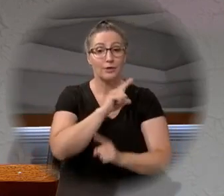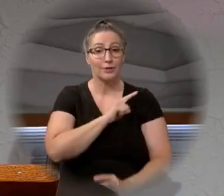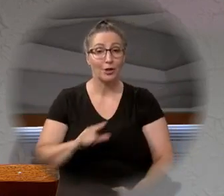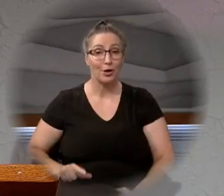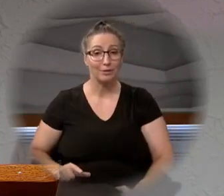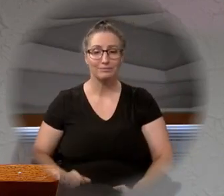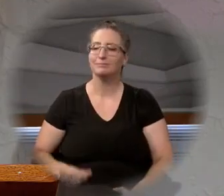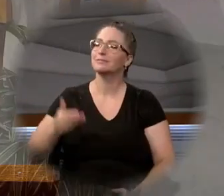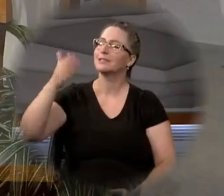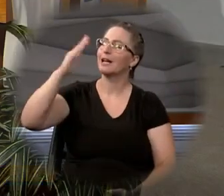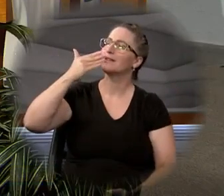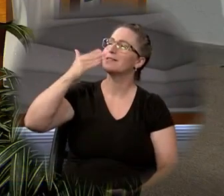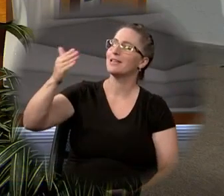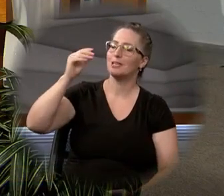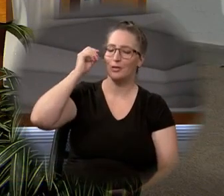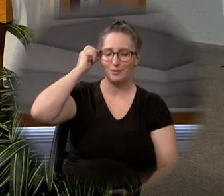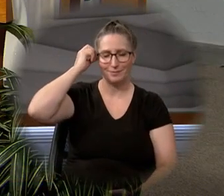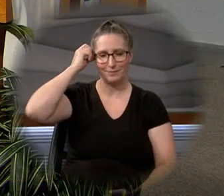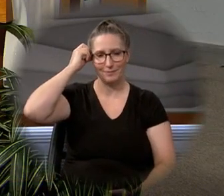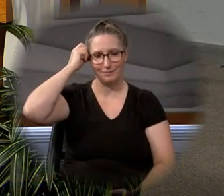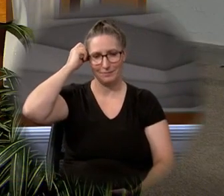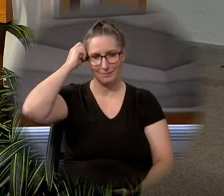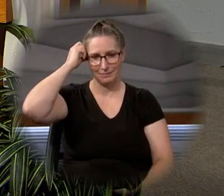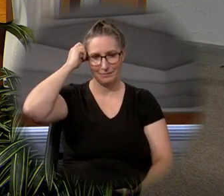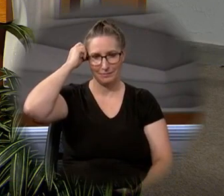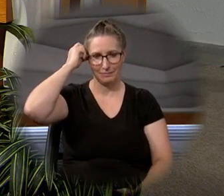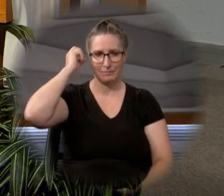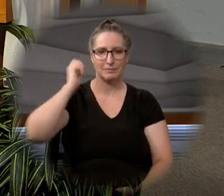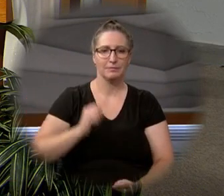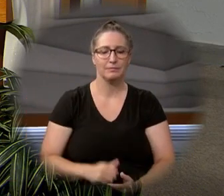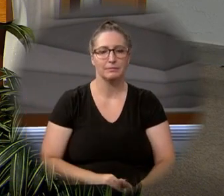the Lord. Thanks be to God.